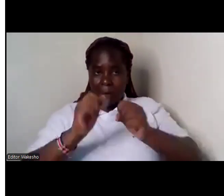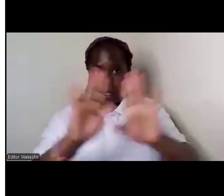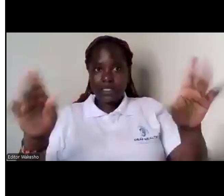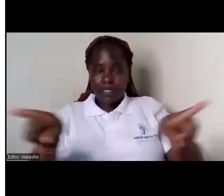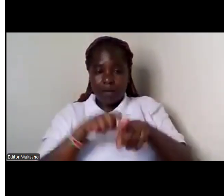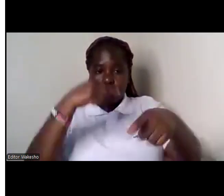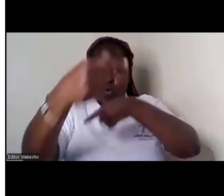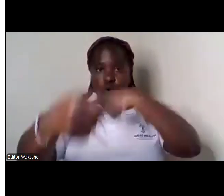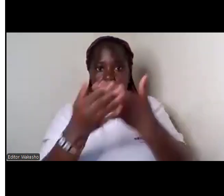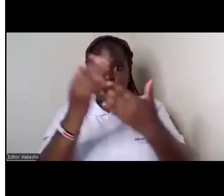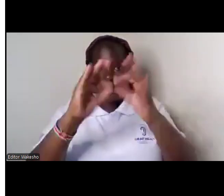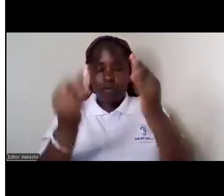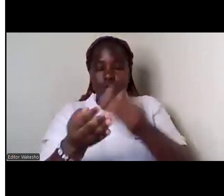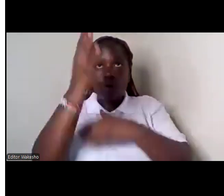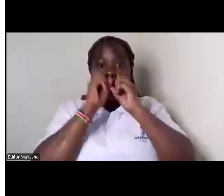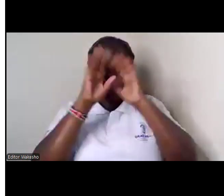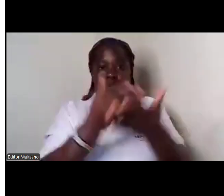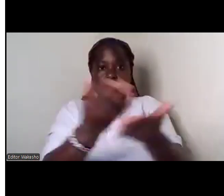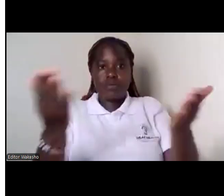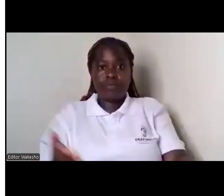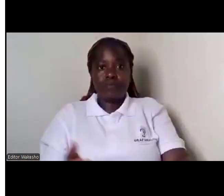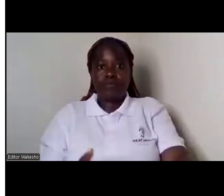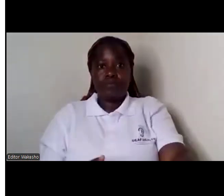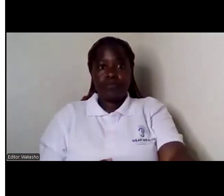God bless you all.